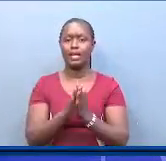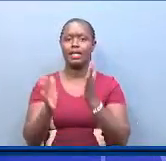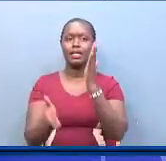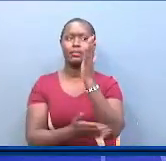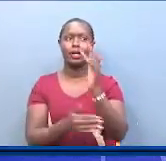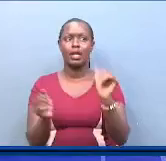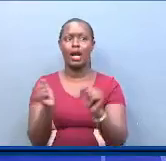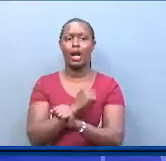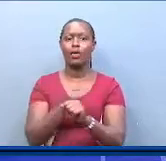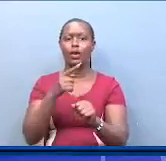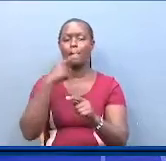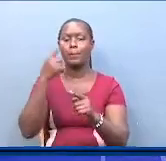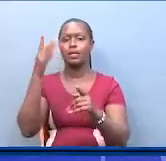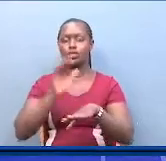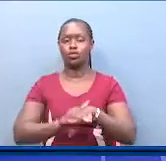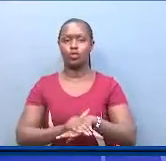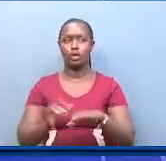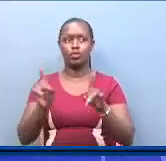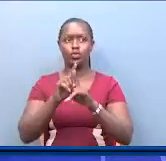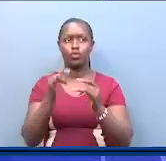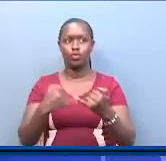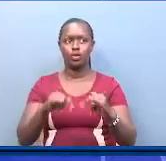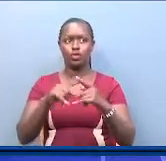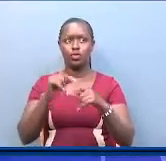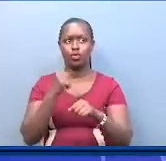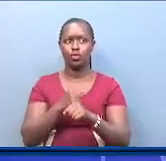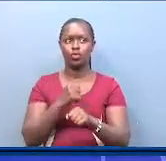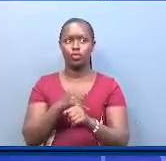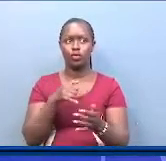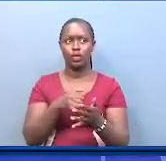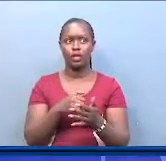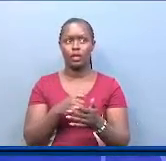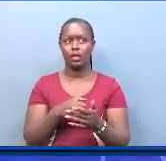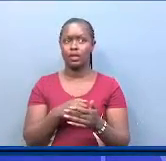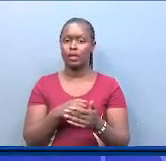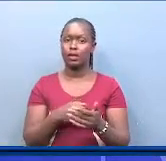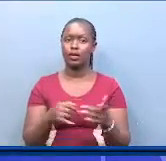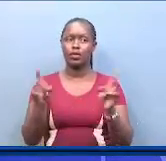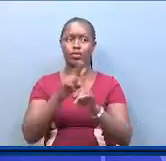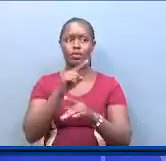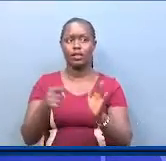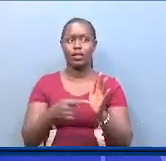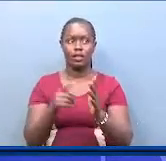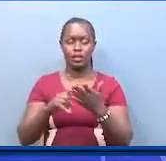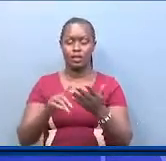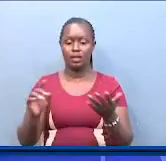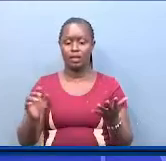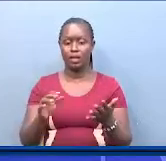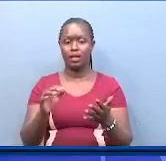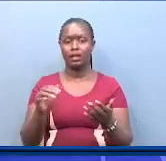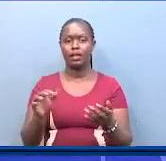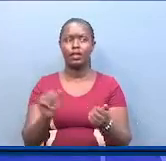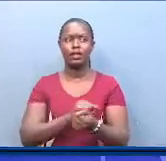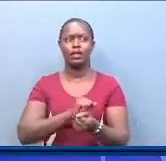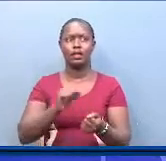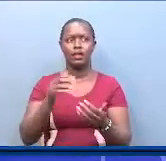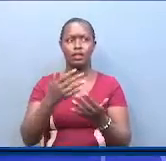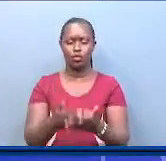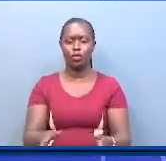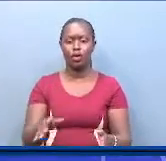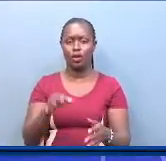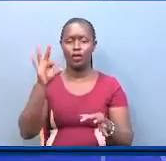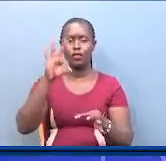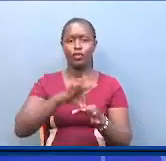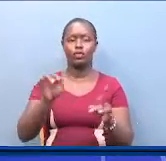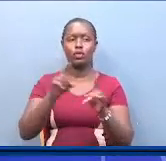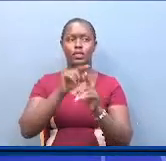be painted good. All right. Even if you try to do it, whatever. And the spot votes that my brother spoke about, even this year,